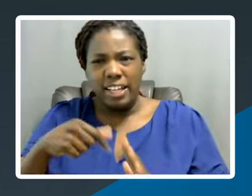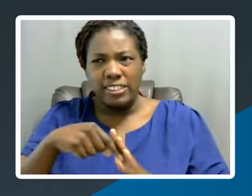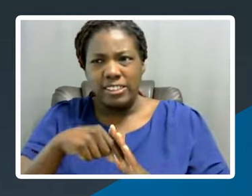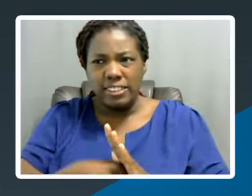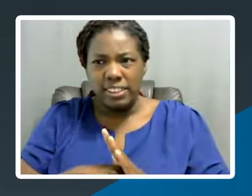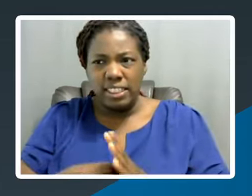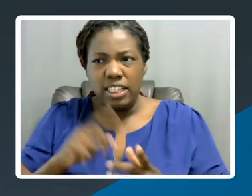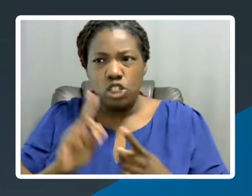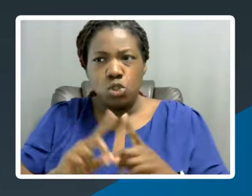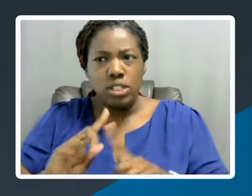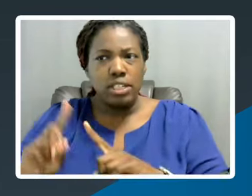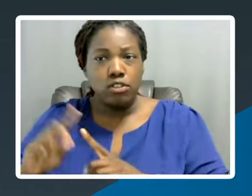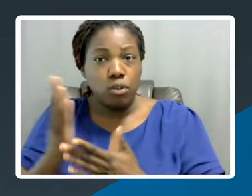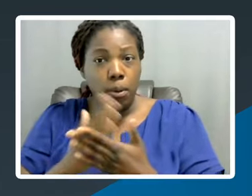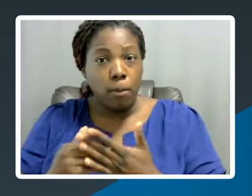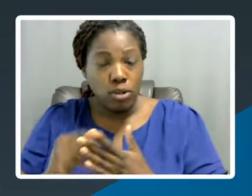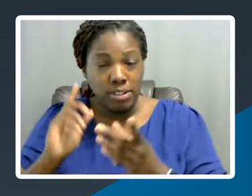different elements of the digital